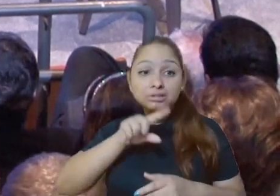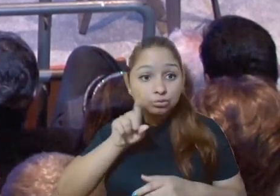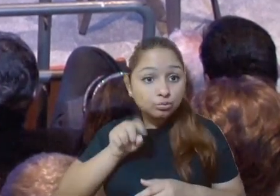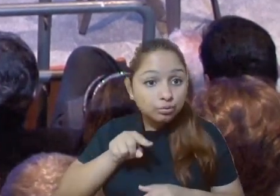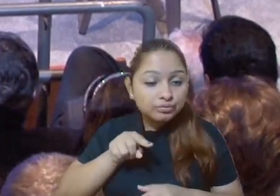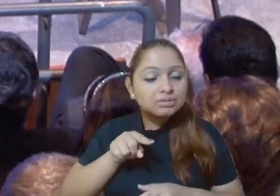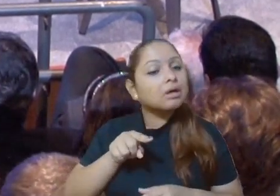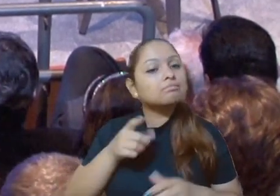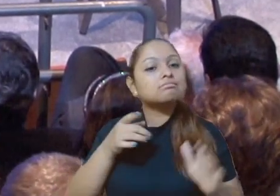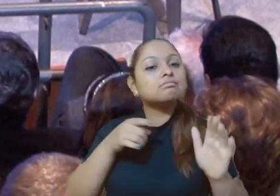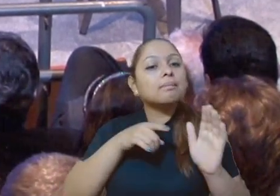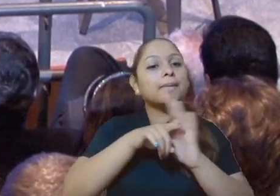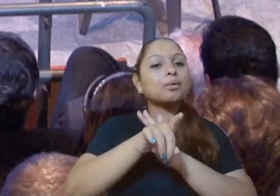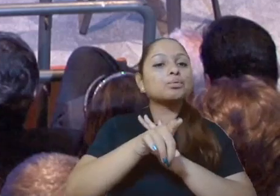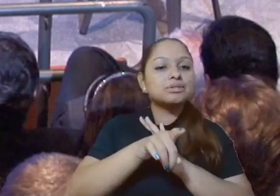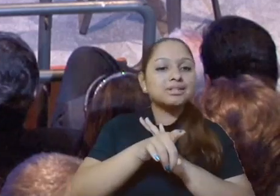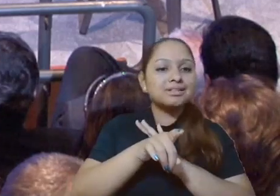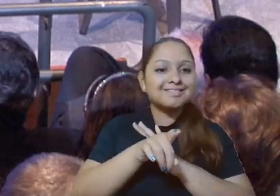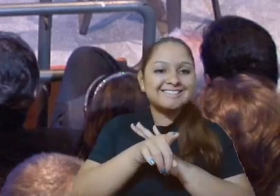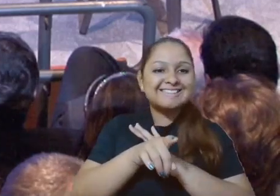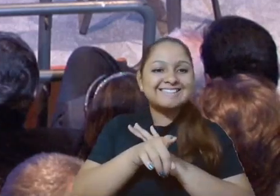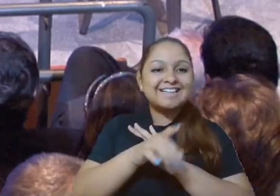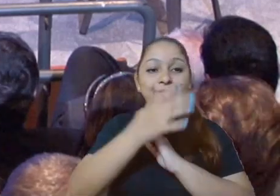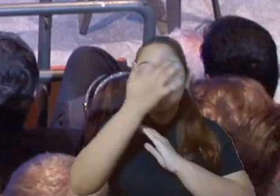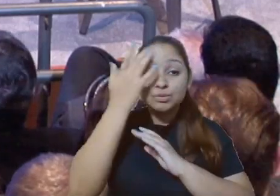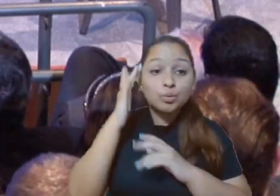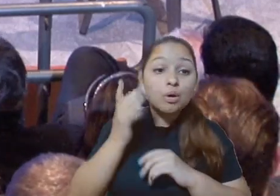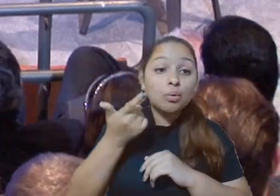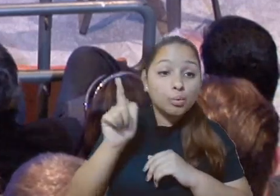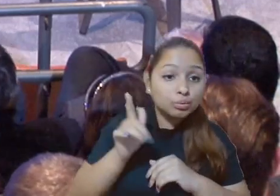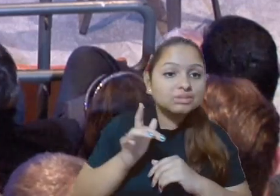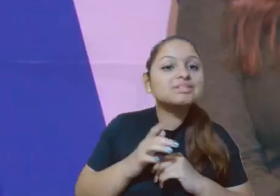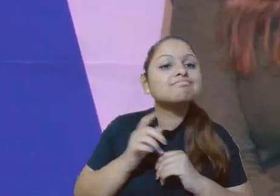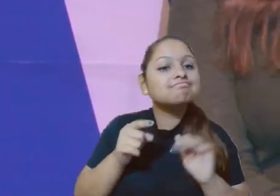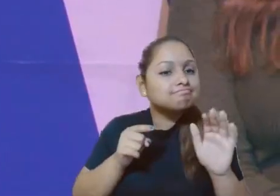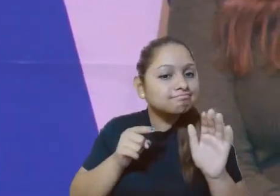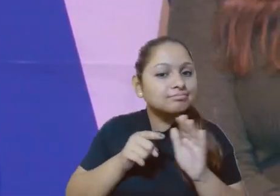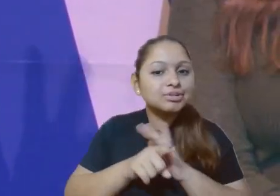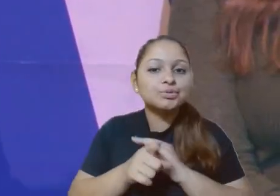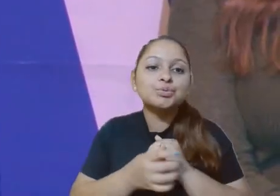And not only in co-founders, but also partnership with other companies.